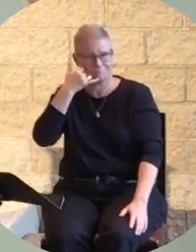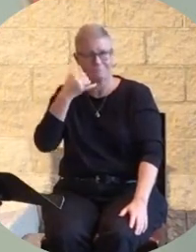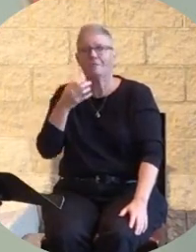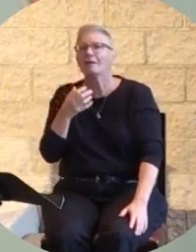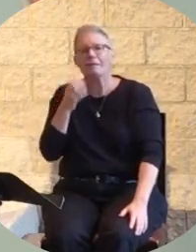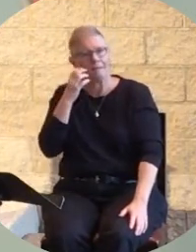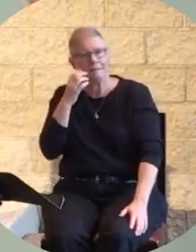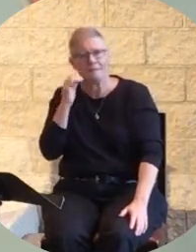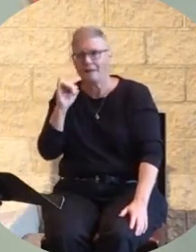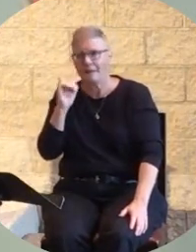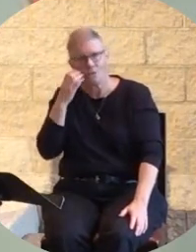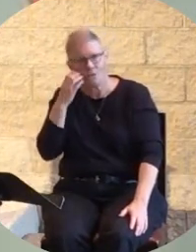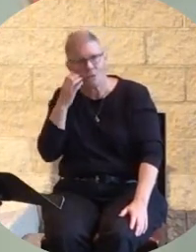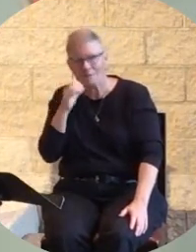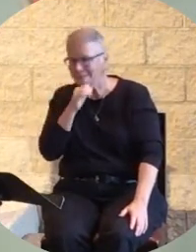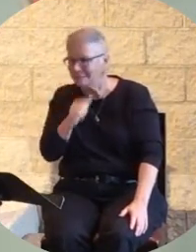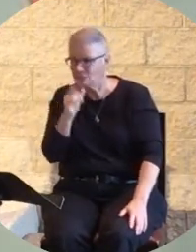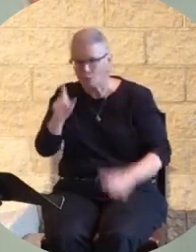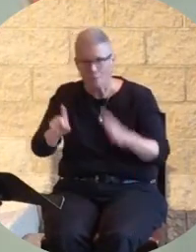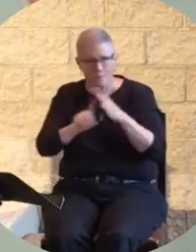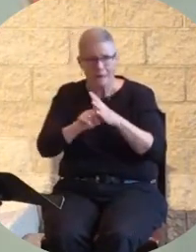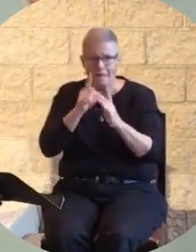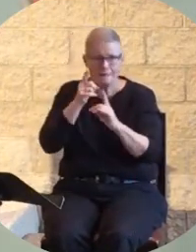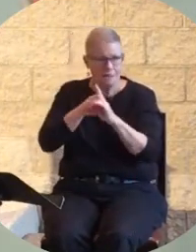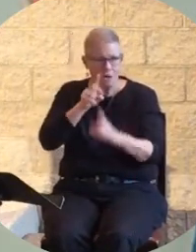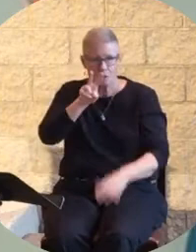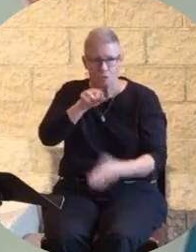Smartphones didn't exist until 2007.